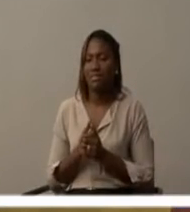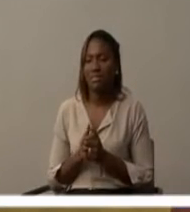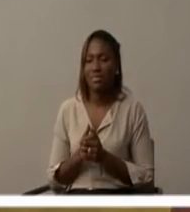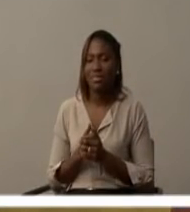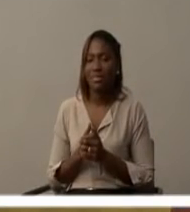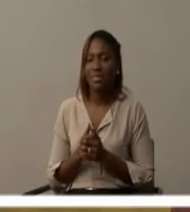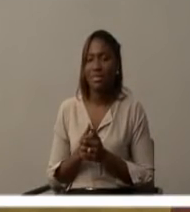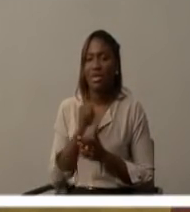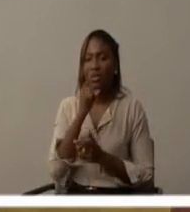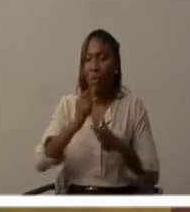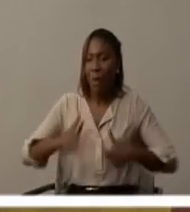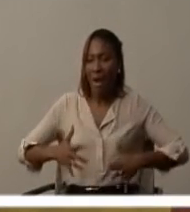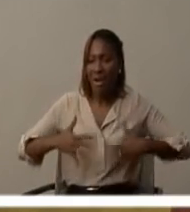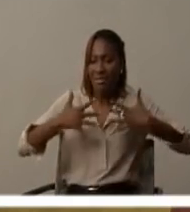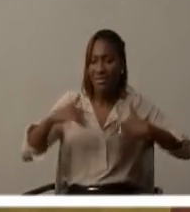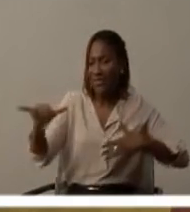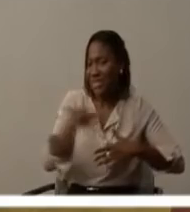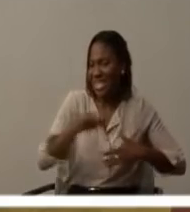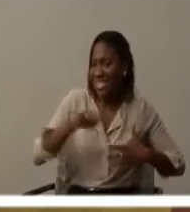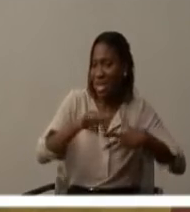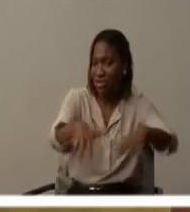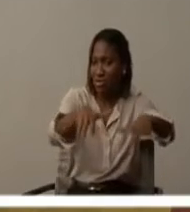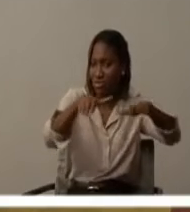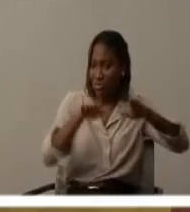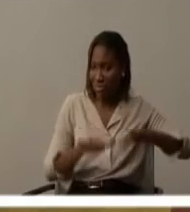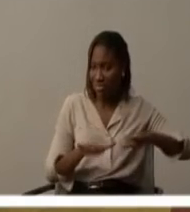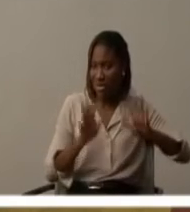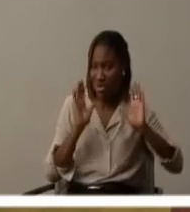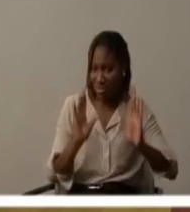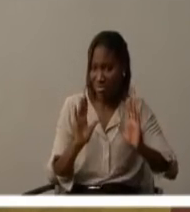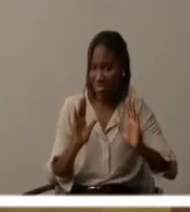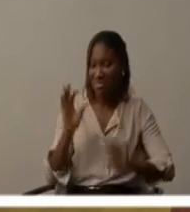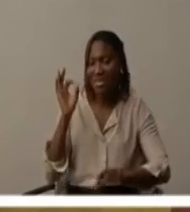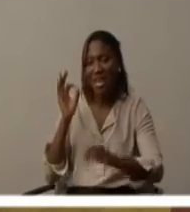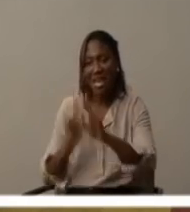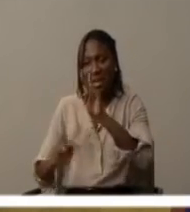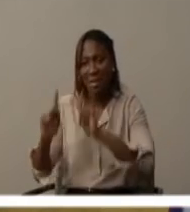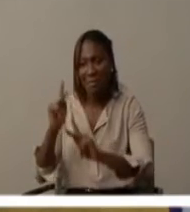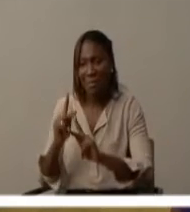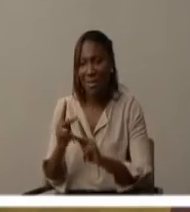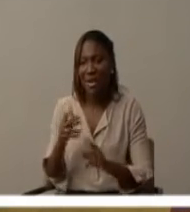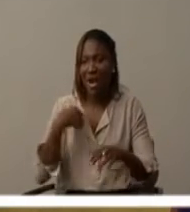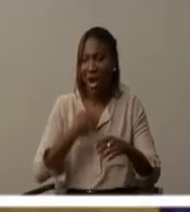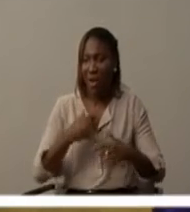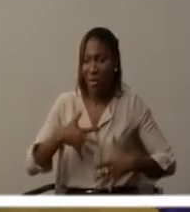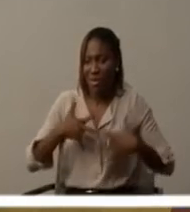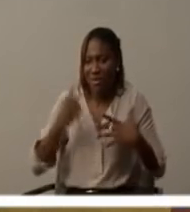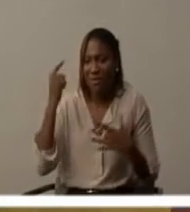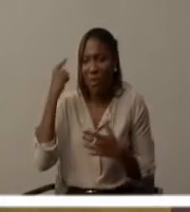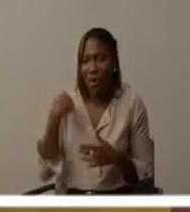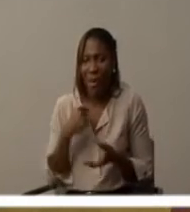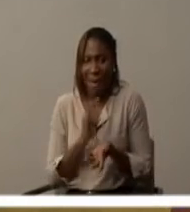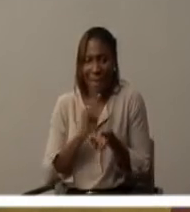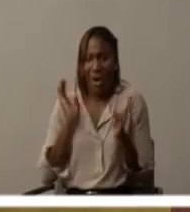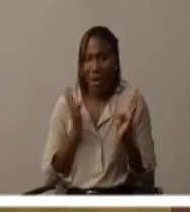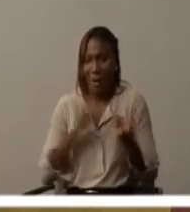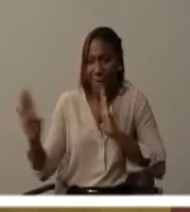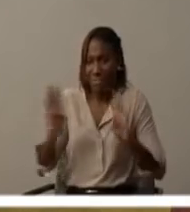such a monument out of our graves. All the many different things that were done to us, they were terrible. They were bad. They